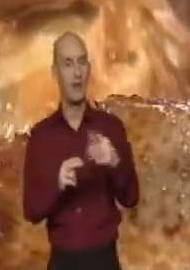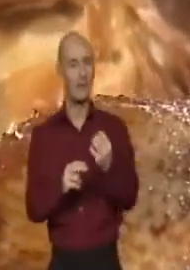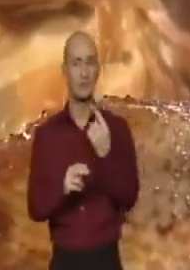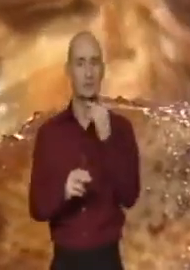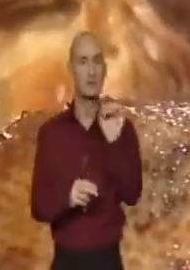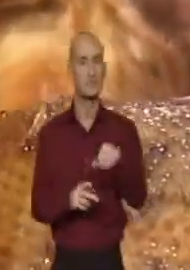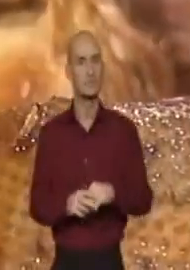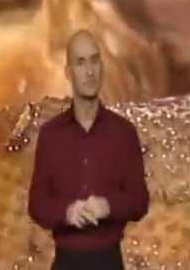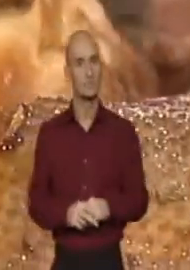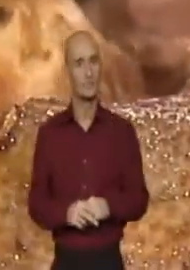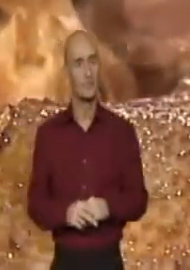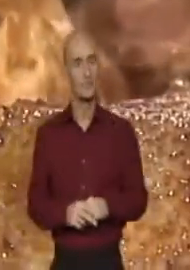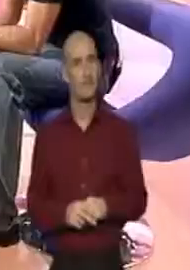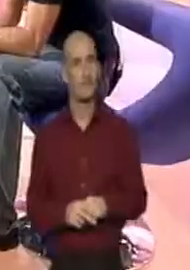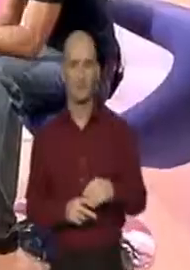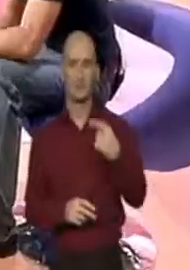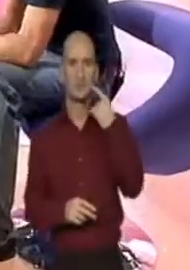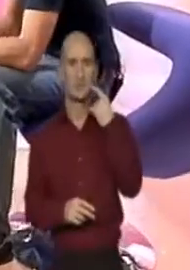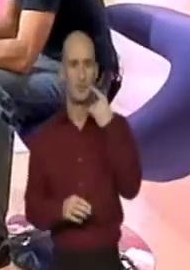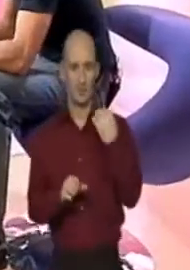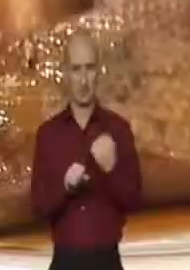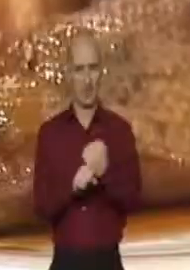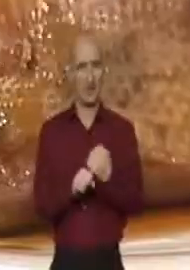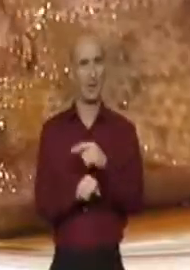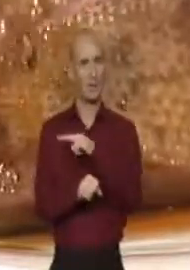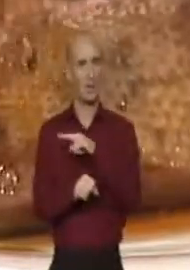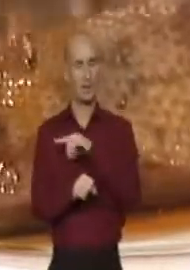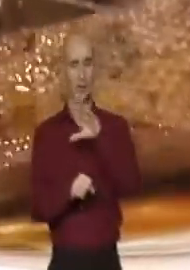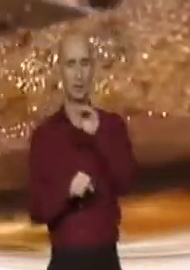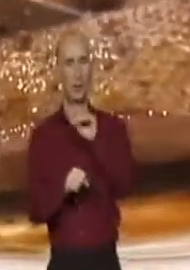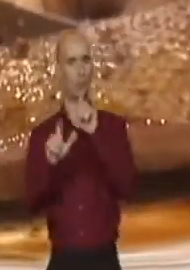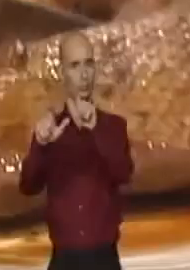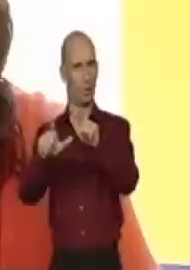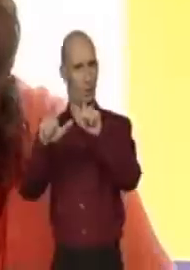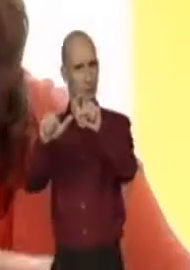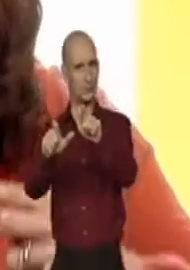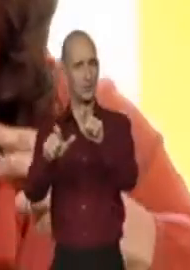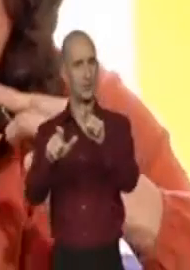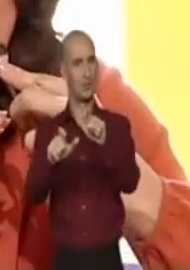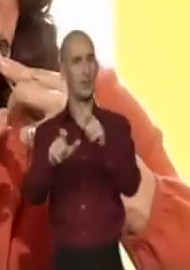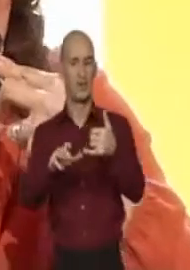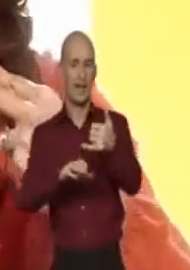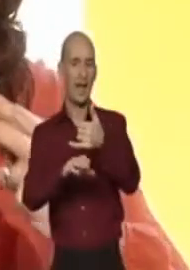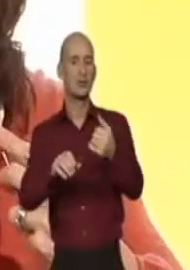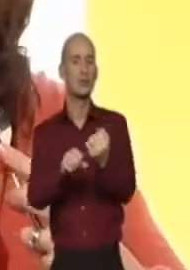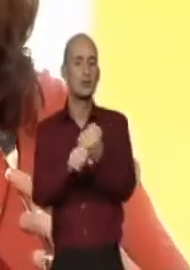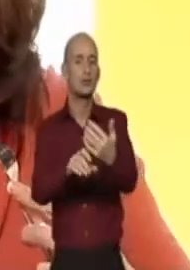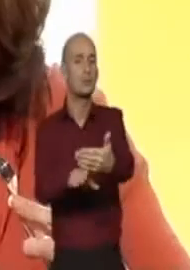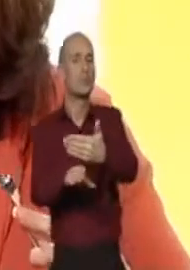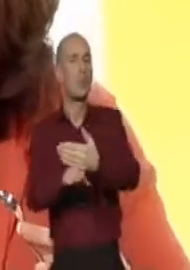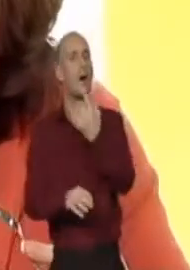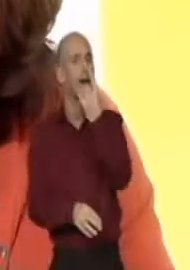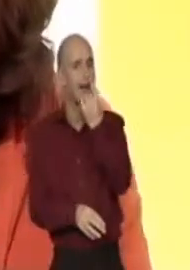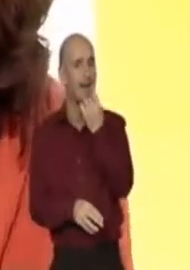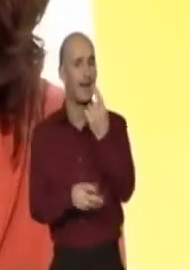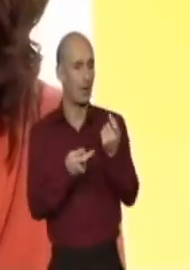yeah. I mean, it's relatively quite simple, isn't it? Because you're roasting the duck. Mm. You know, the garnishes you can kind of do beforehand, so you're not